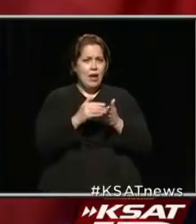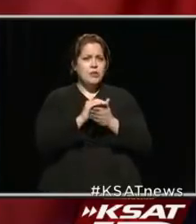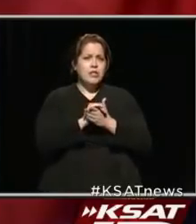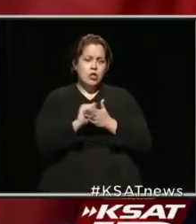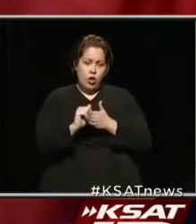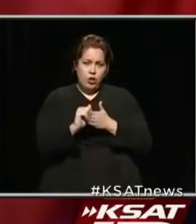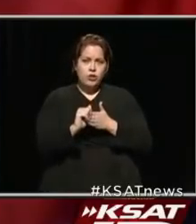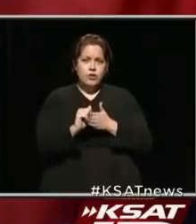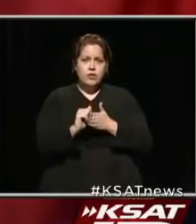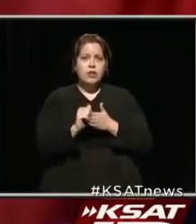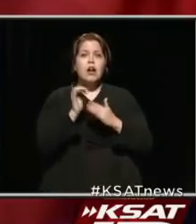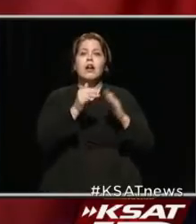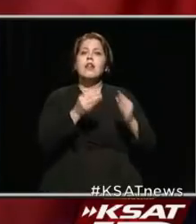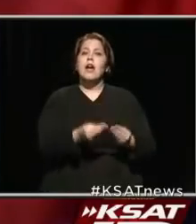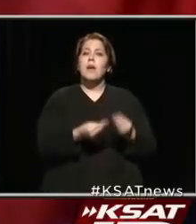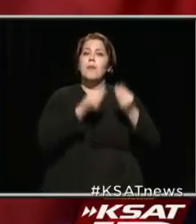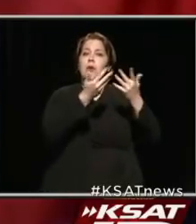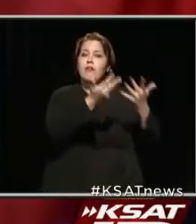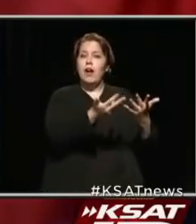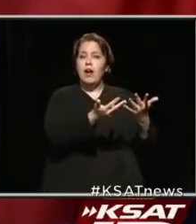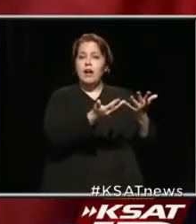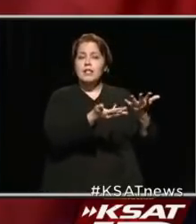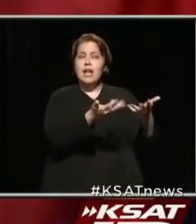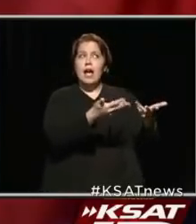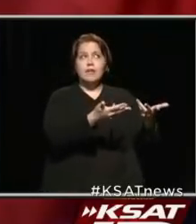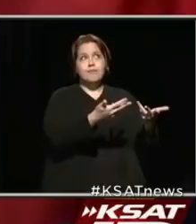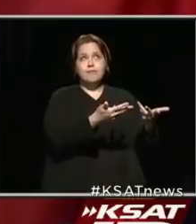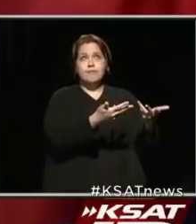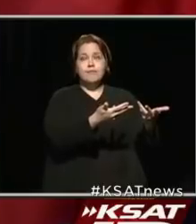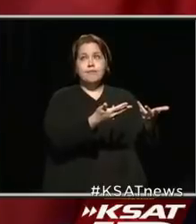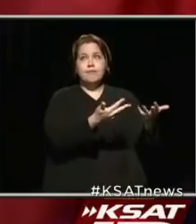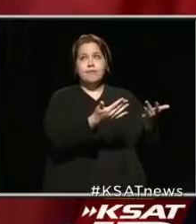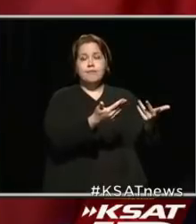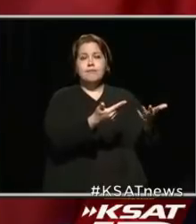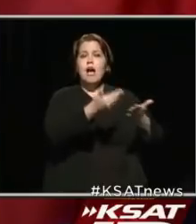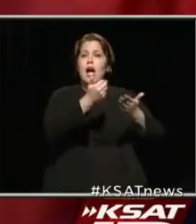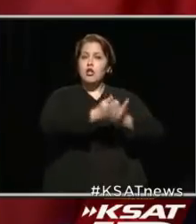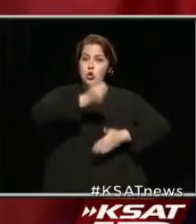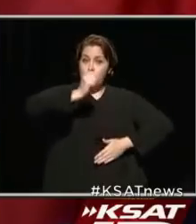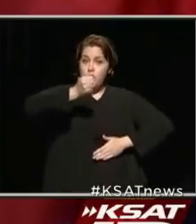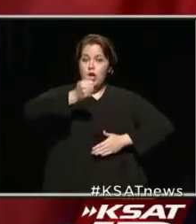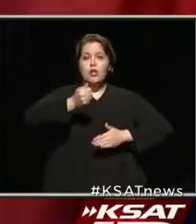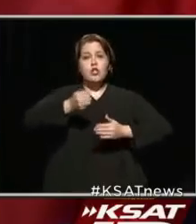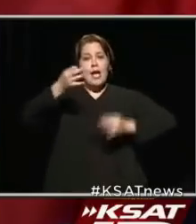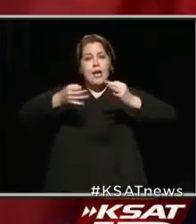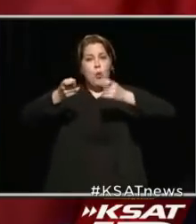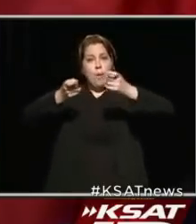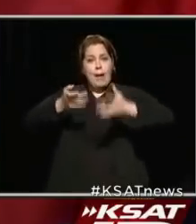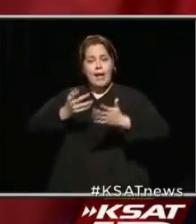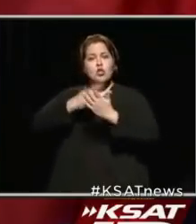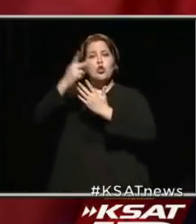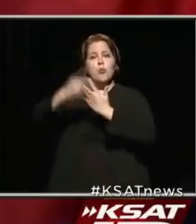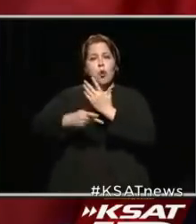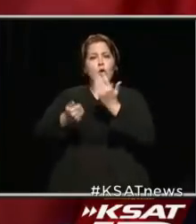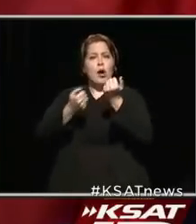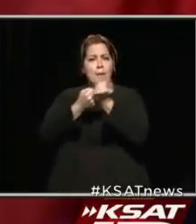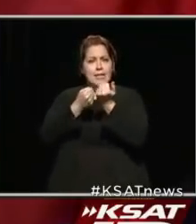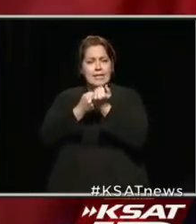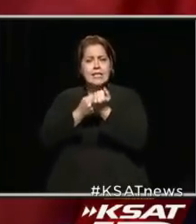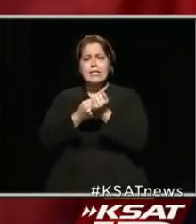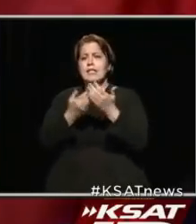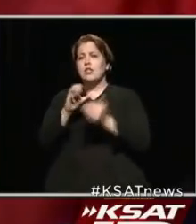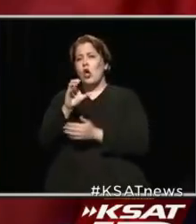$948,000. It provides them with associate new judge, a court manager, program assistants,